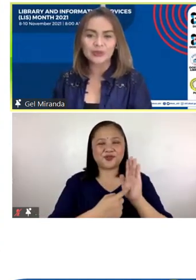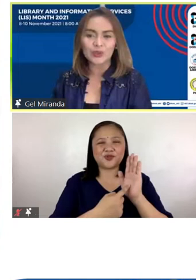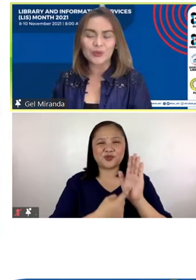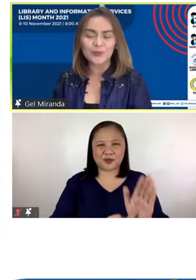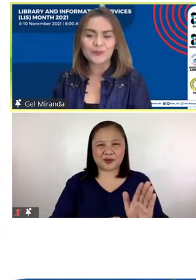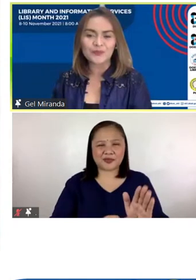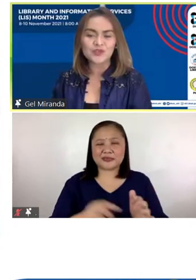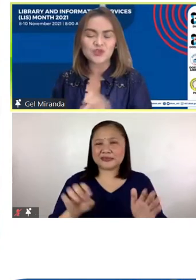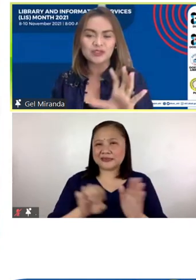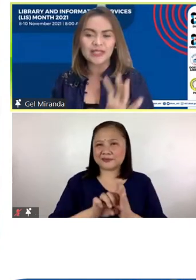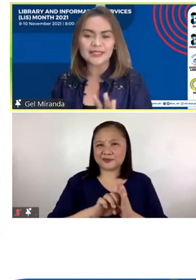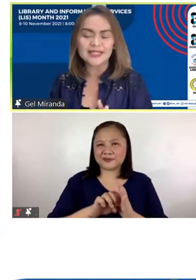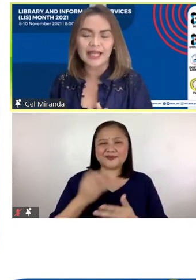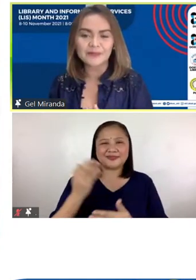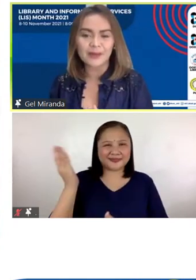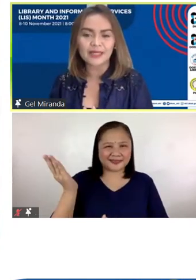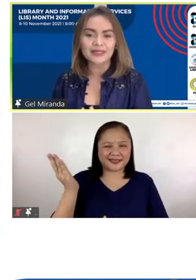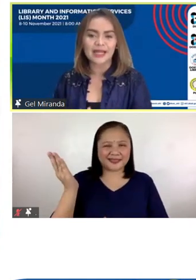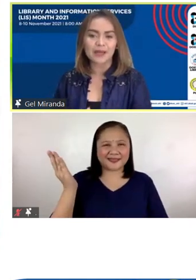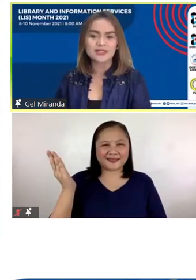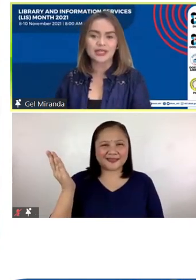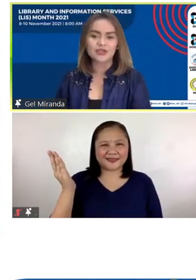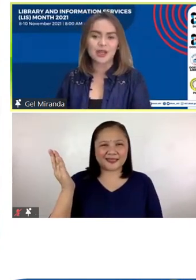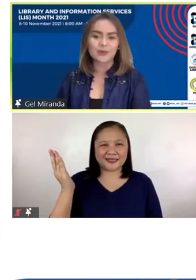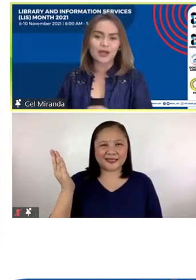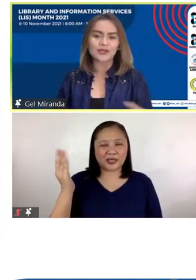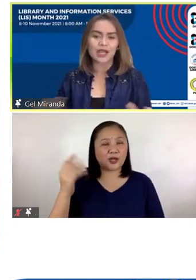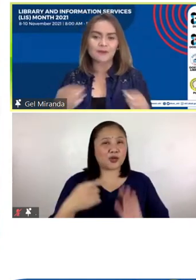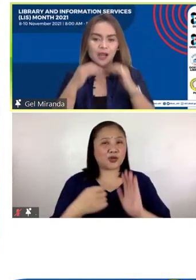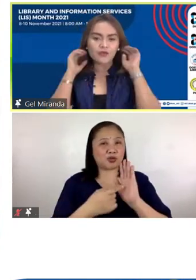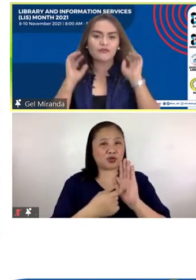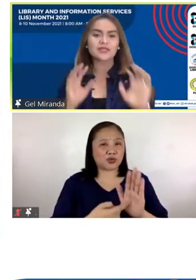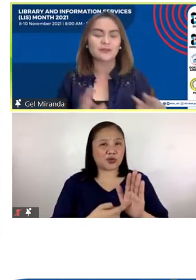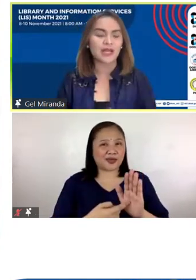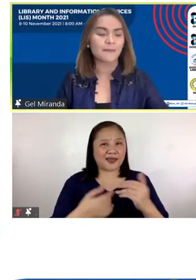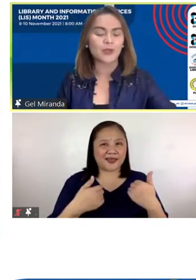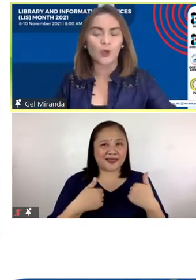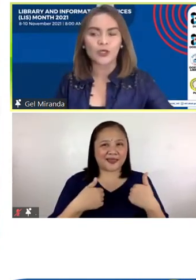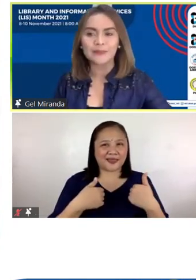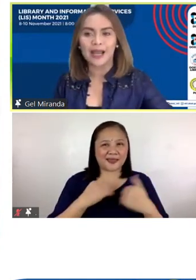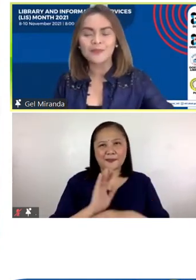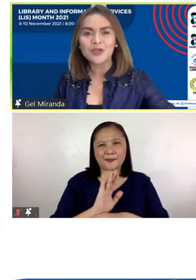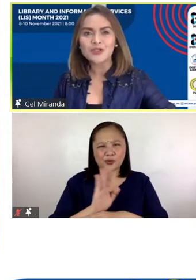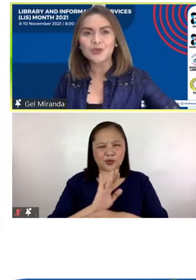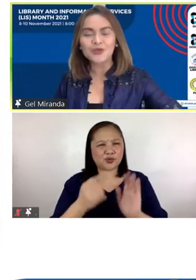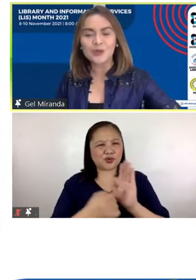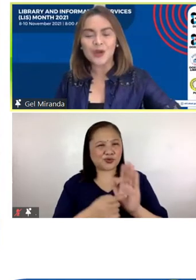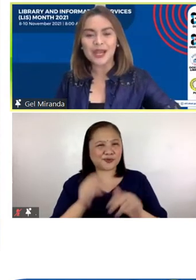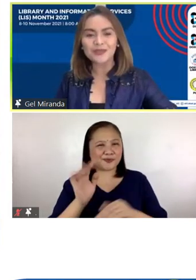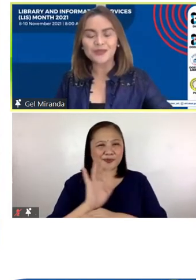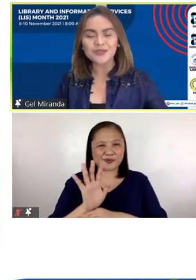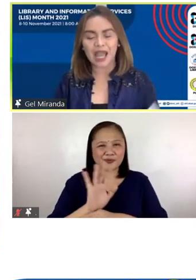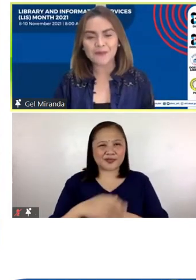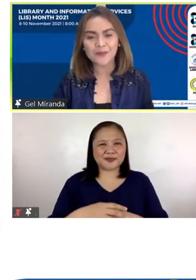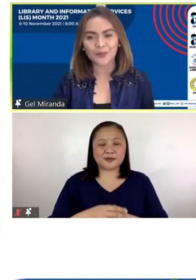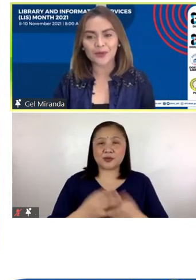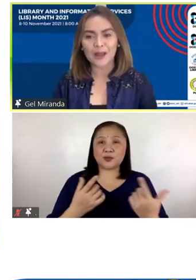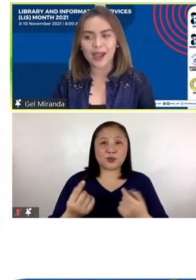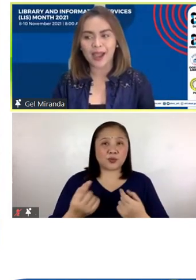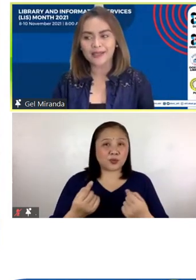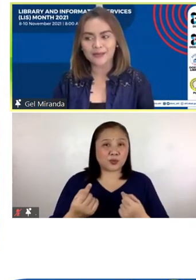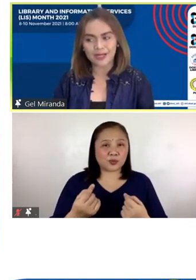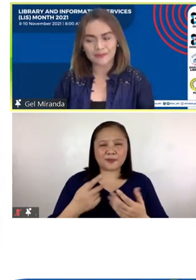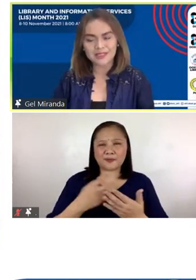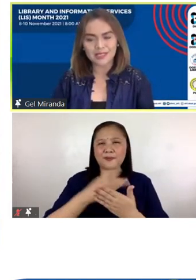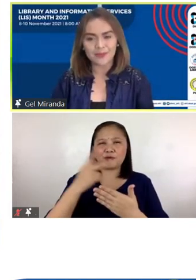Katulad nitong susunod nating slide, ipakita lang namin sa inyo. Syempre meron tayong mga movies na pinapanood, di ba? So yung ginawa namin dun sa aming